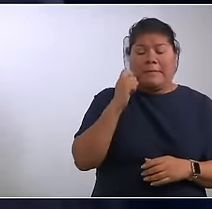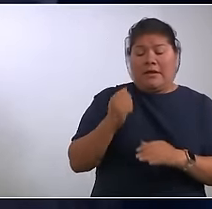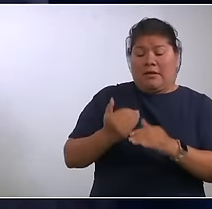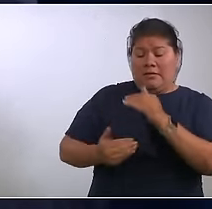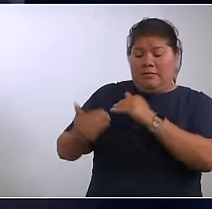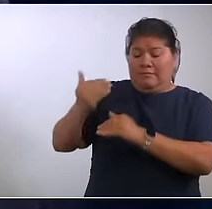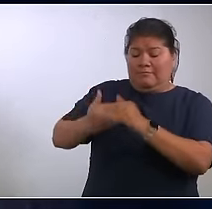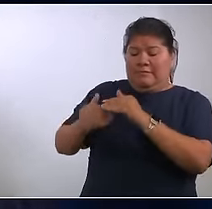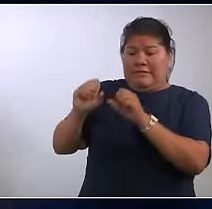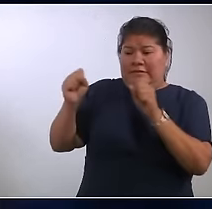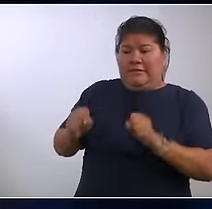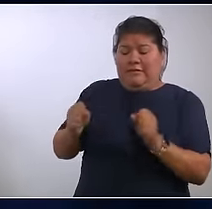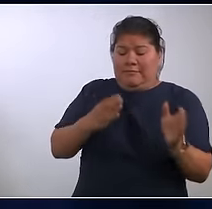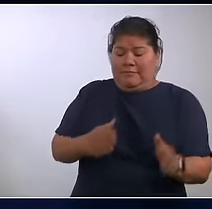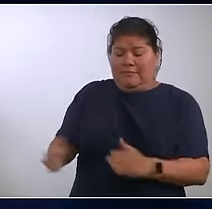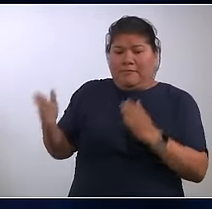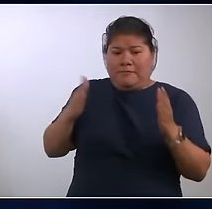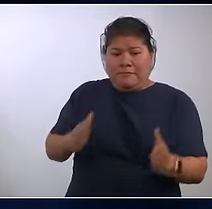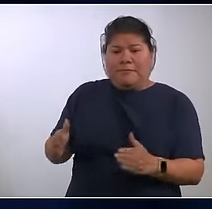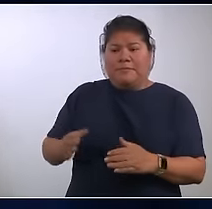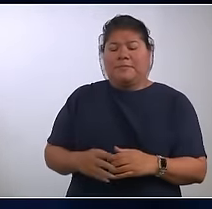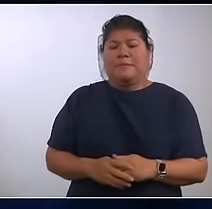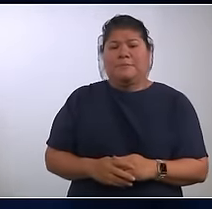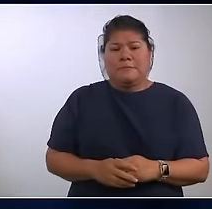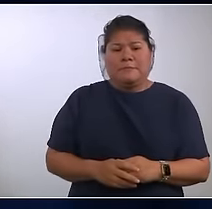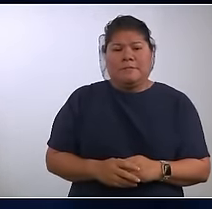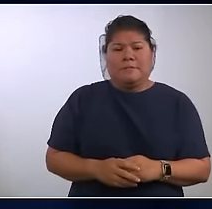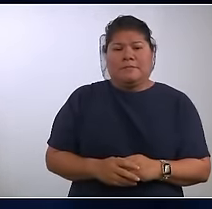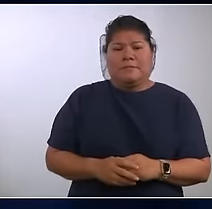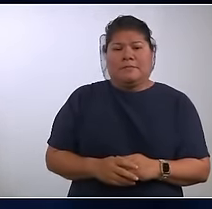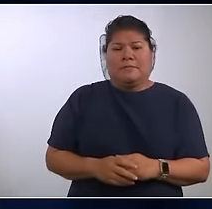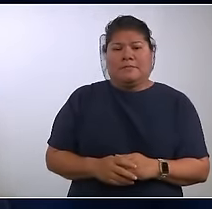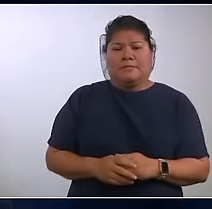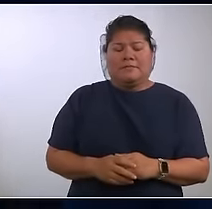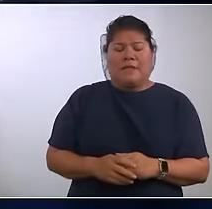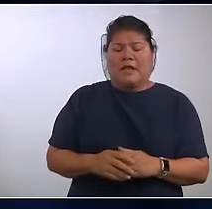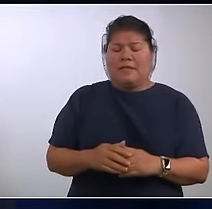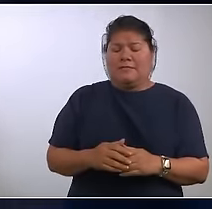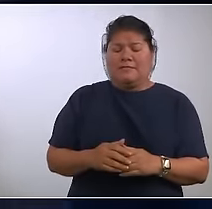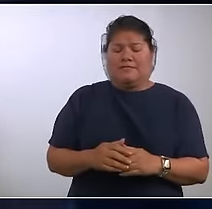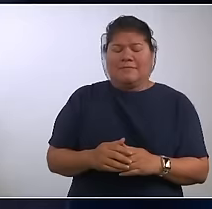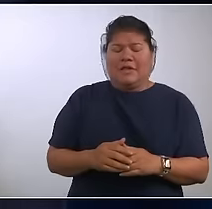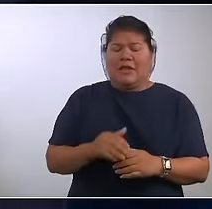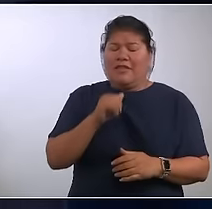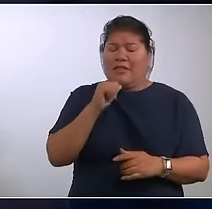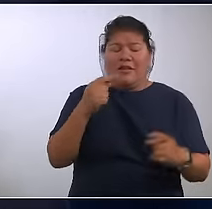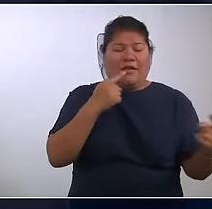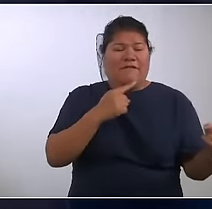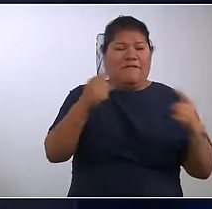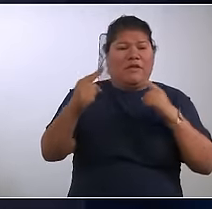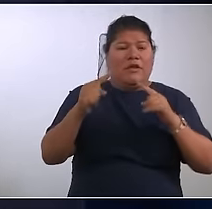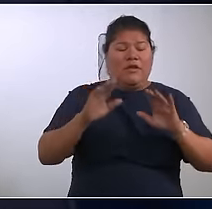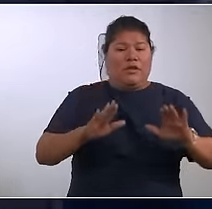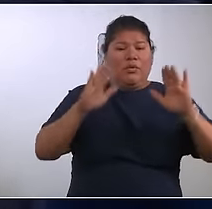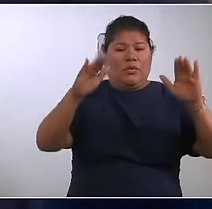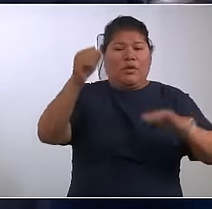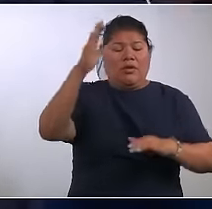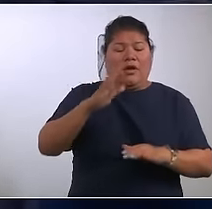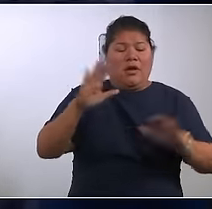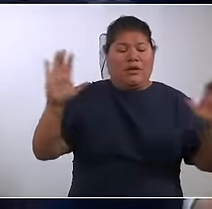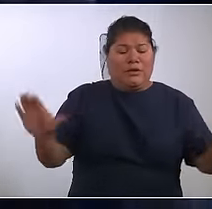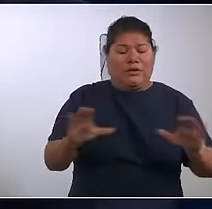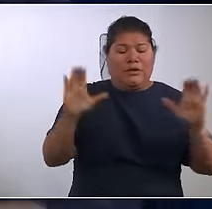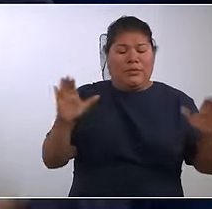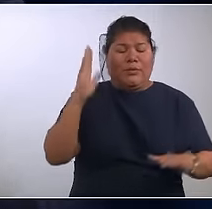antiguos sistemas y orden, because our old systems and orders, no van a lograr la grandeza de lo que Dios está